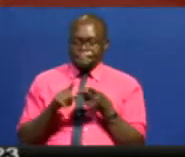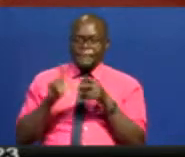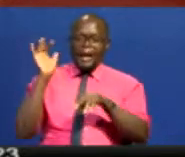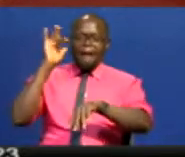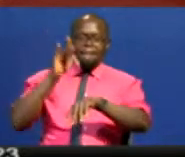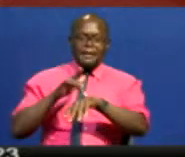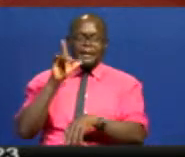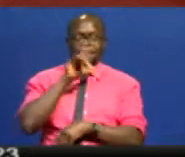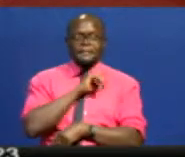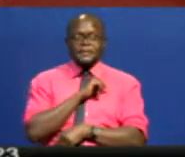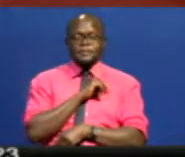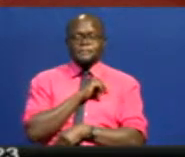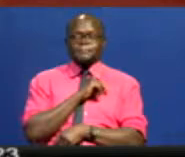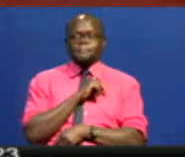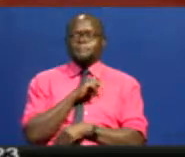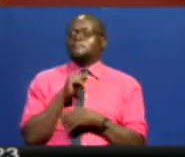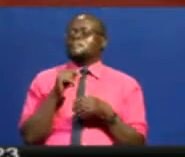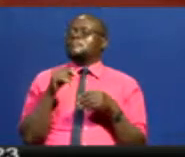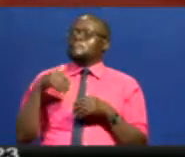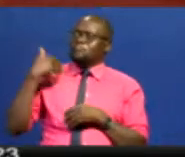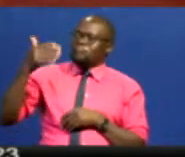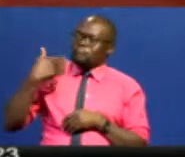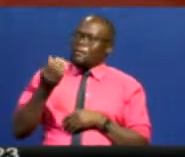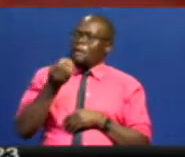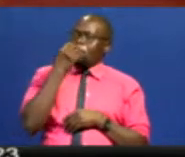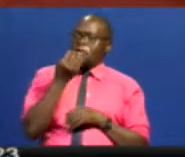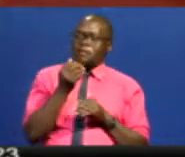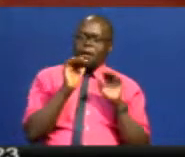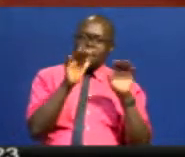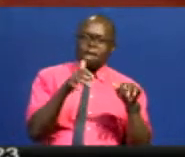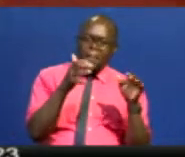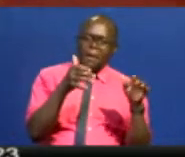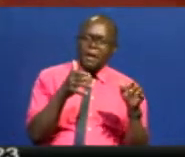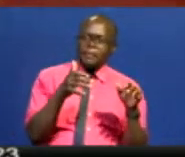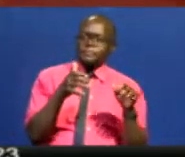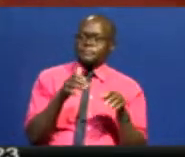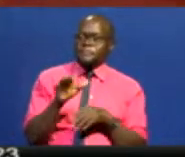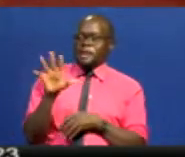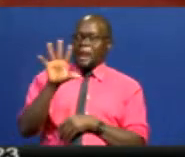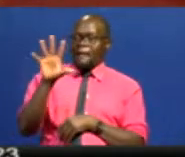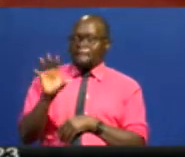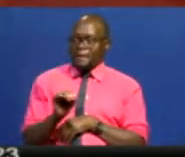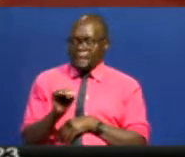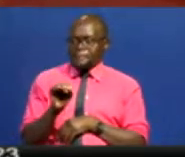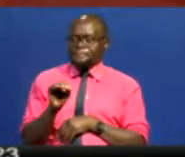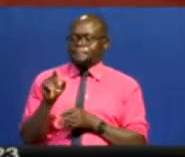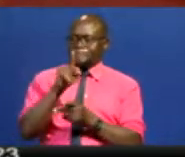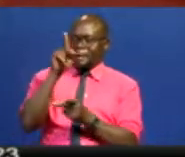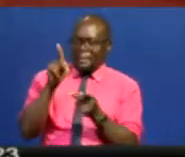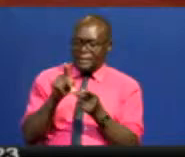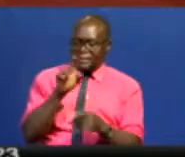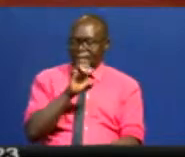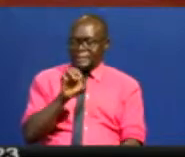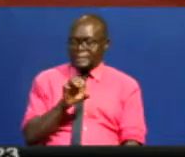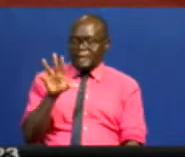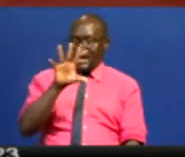affected the frequency of food production in Africa, and particularly in East